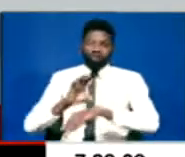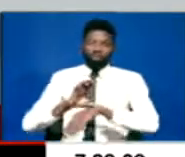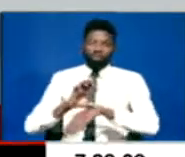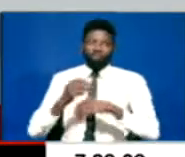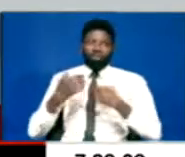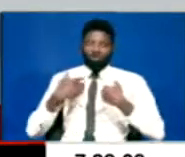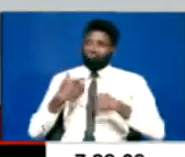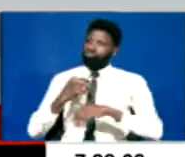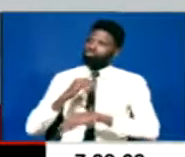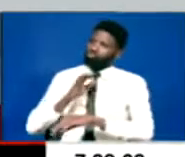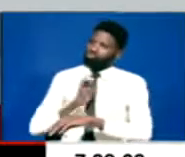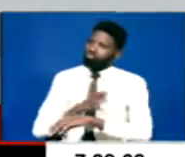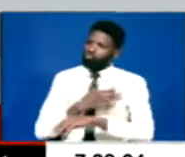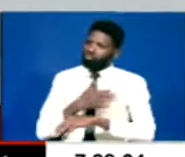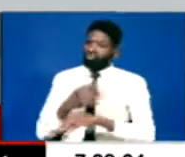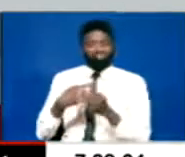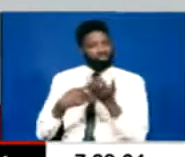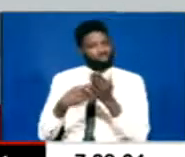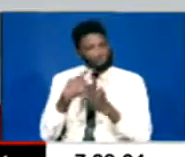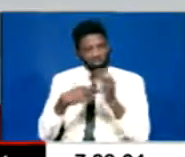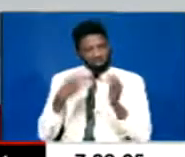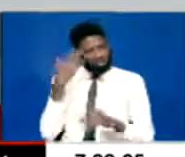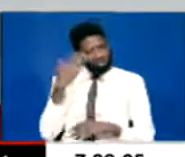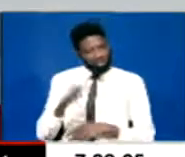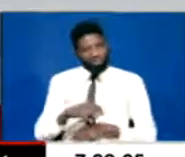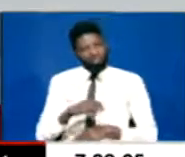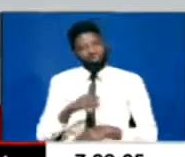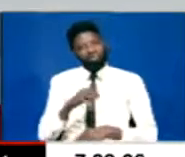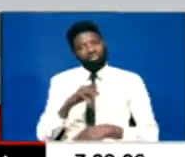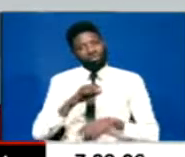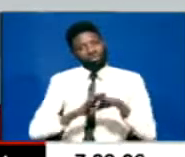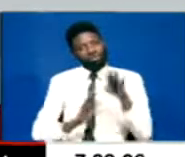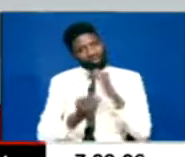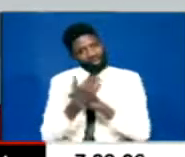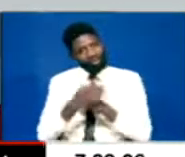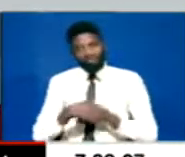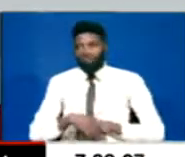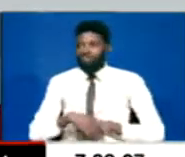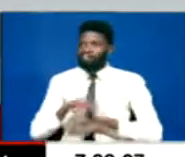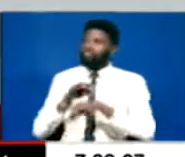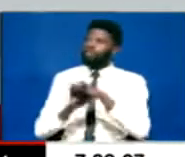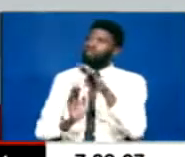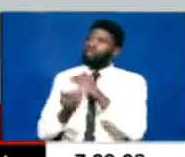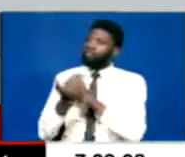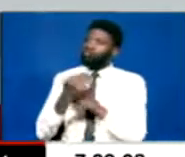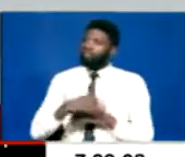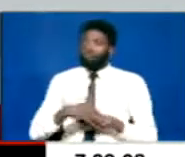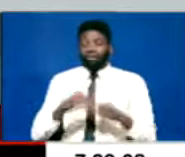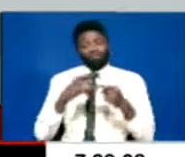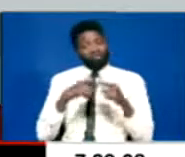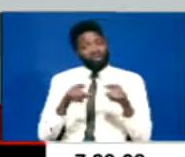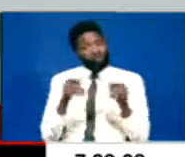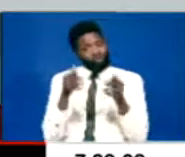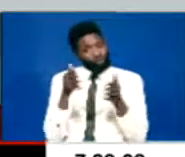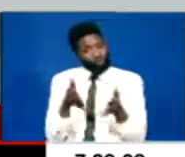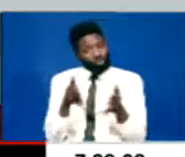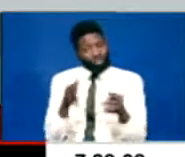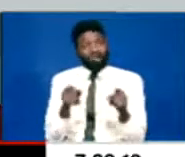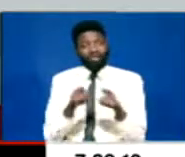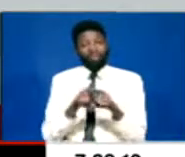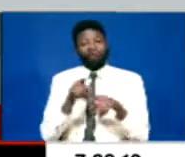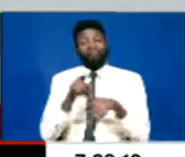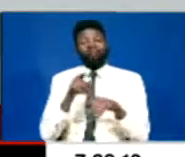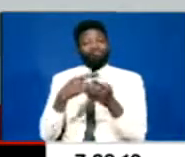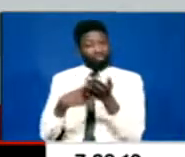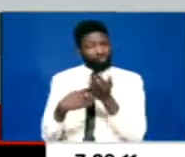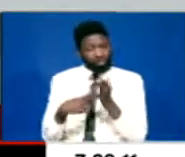I don't know what you're talking about, Joy. Good morning. Good morning. No, but today is, like we were talking when we were off air, today is one of